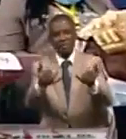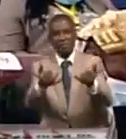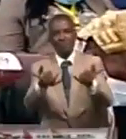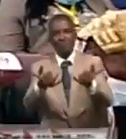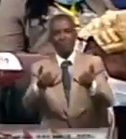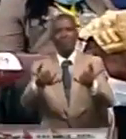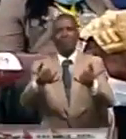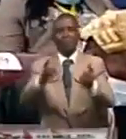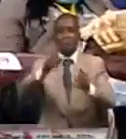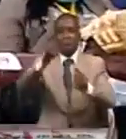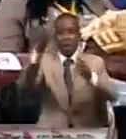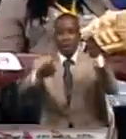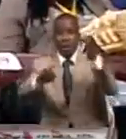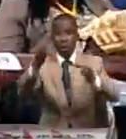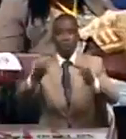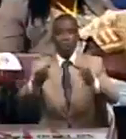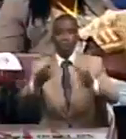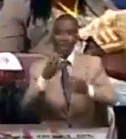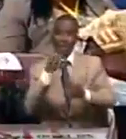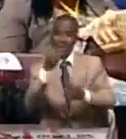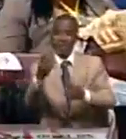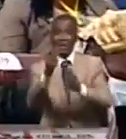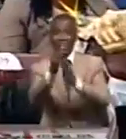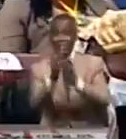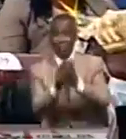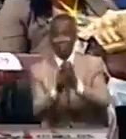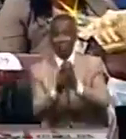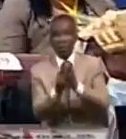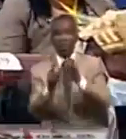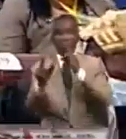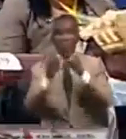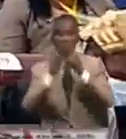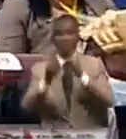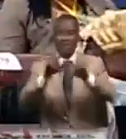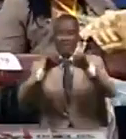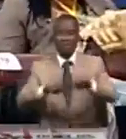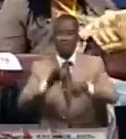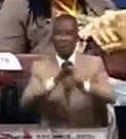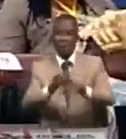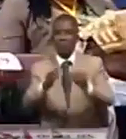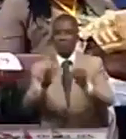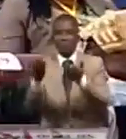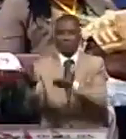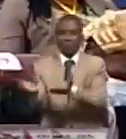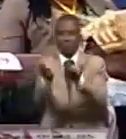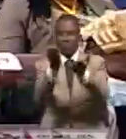the court makes orders on the basis of representations that are made to the court by the